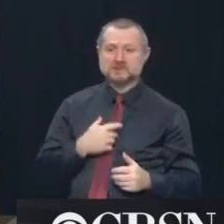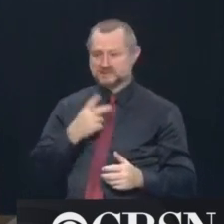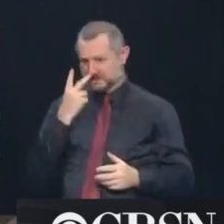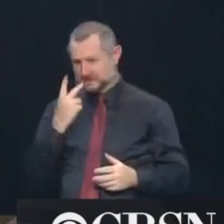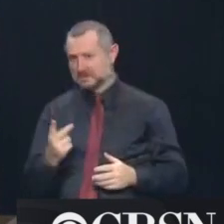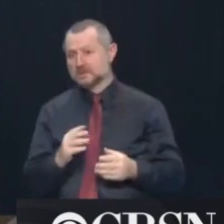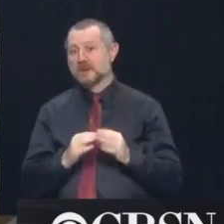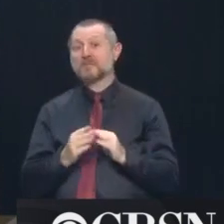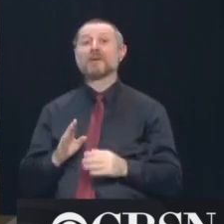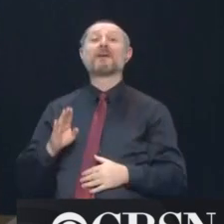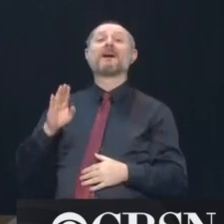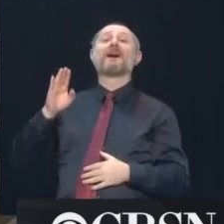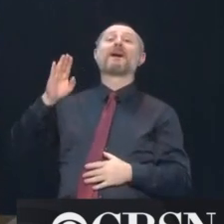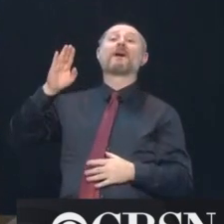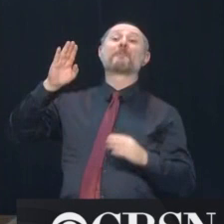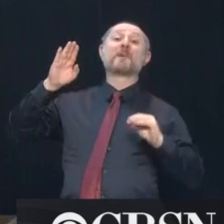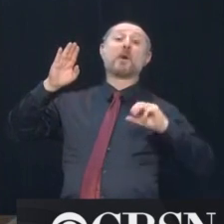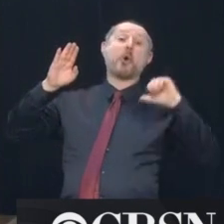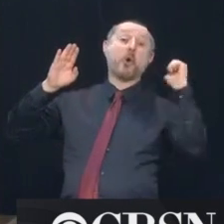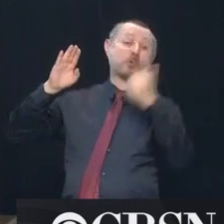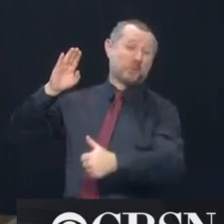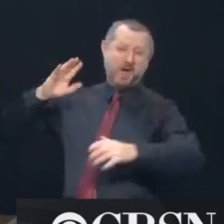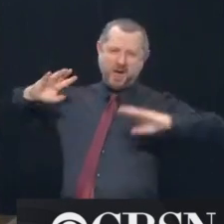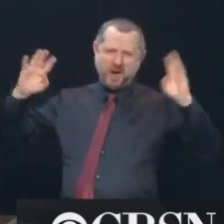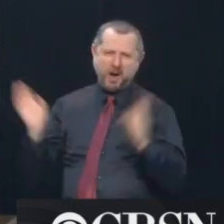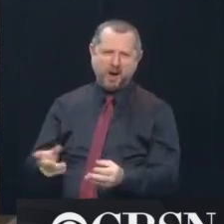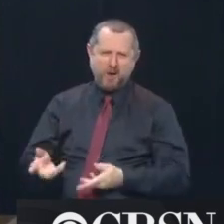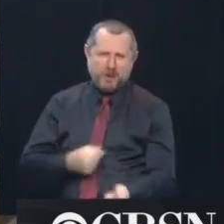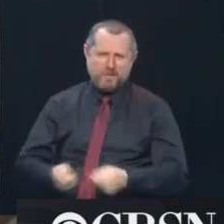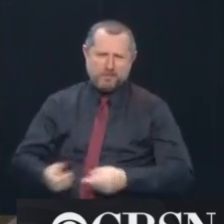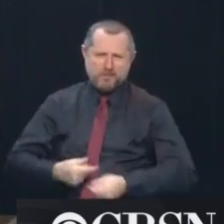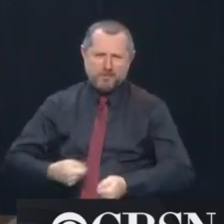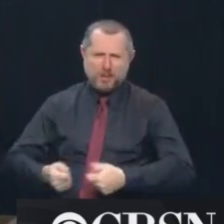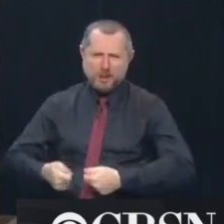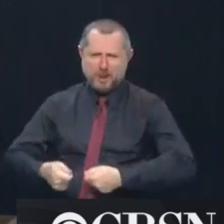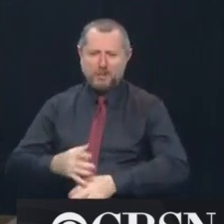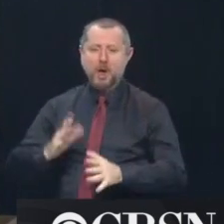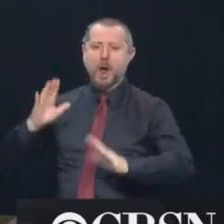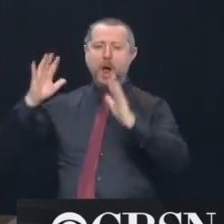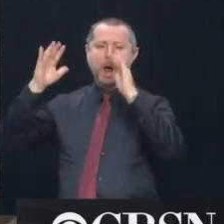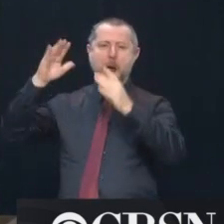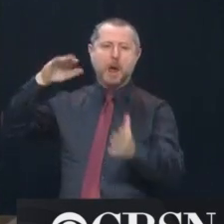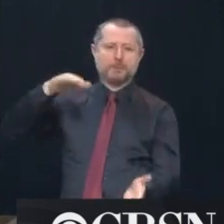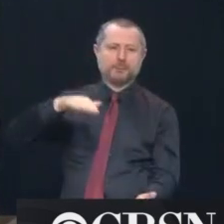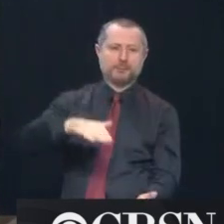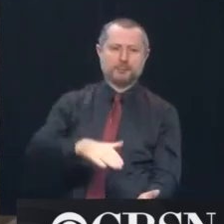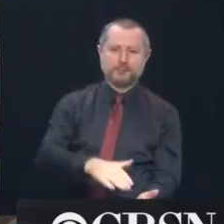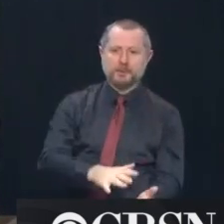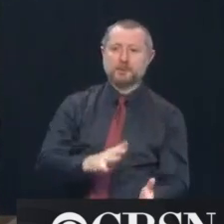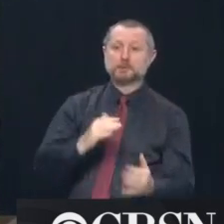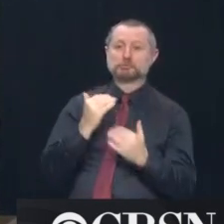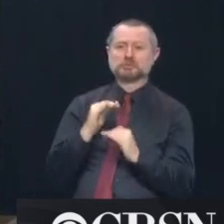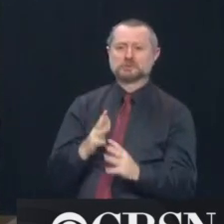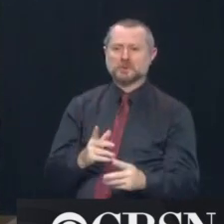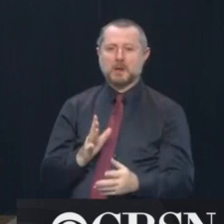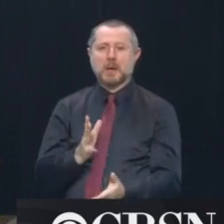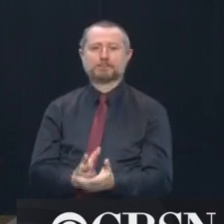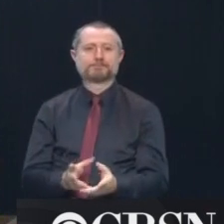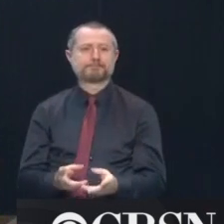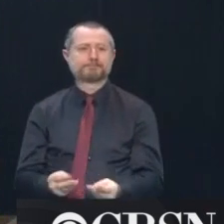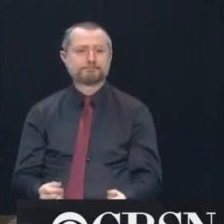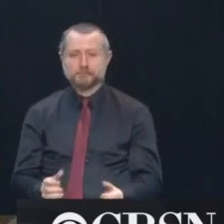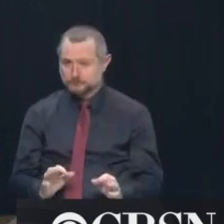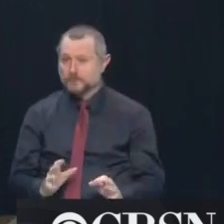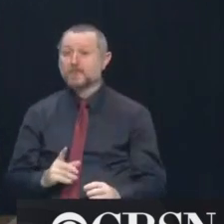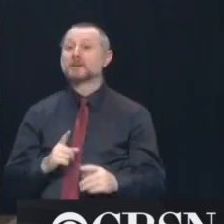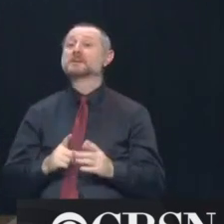microclusters go backwards in infection rate and remove the restrictions. Sometimes the infection rate continues